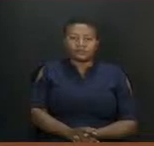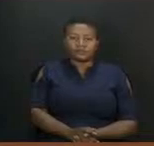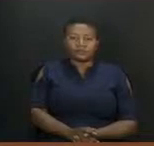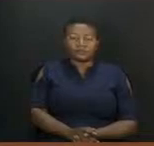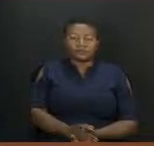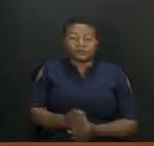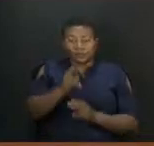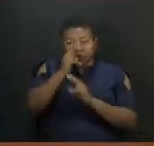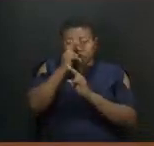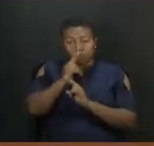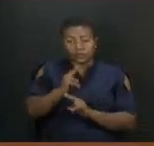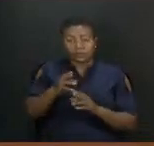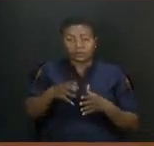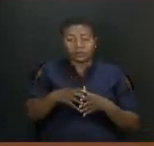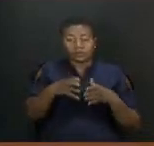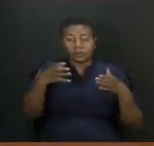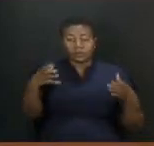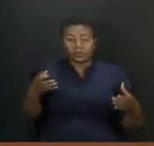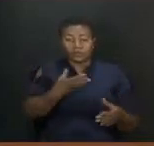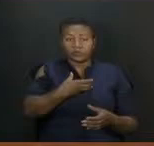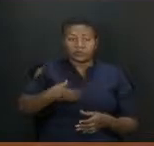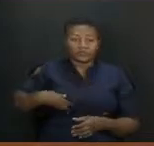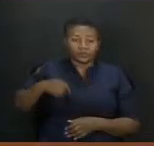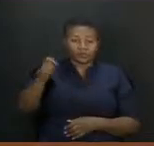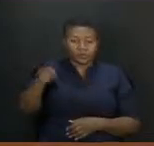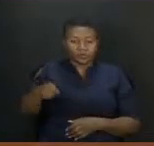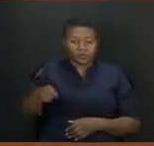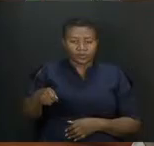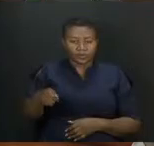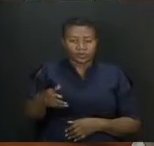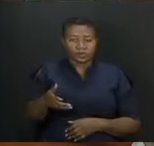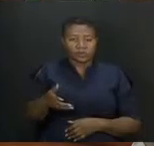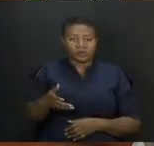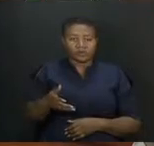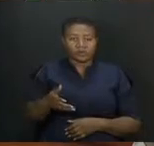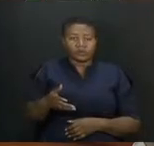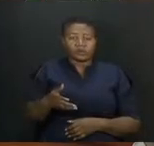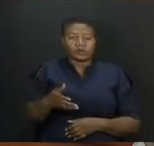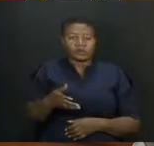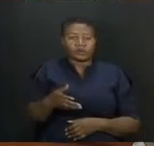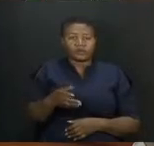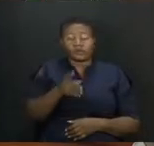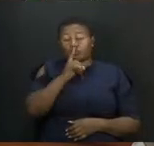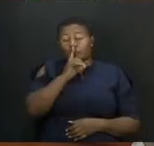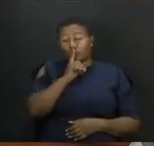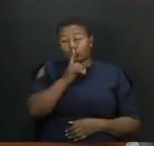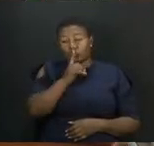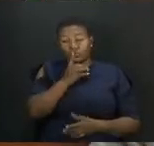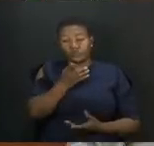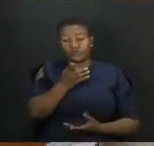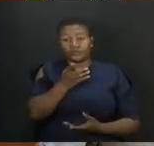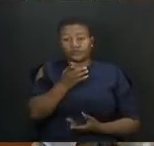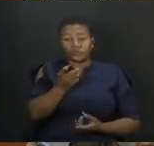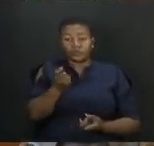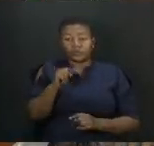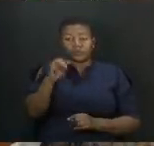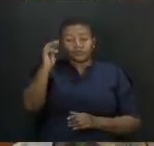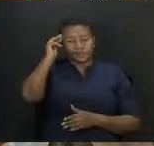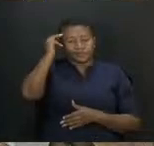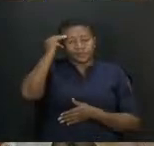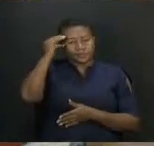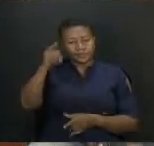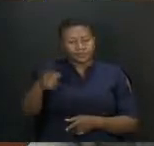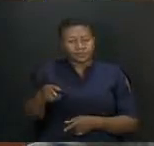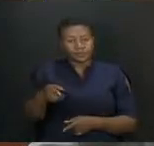Honourable Majority Chief Whip, on which matter? On this matter, Mr. Speaker. Mr. Speaker, indeed, when the minister came.